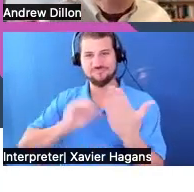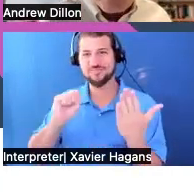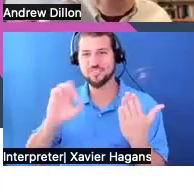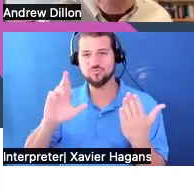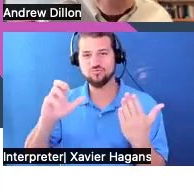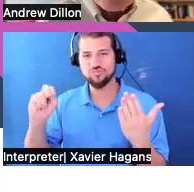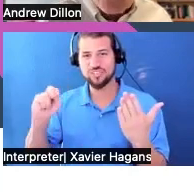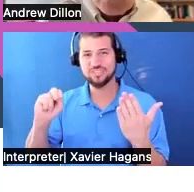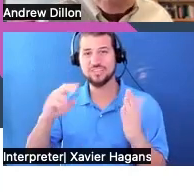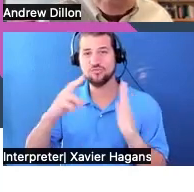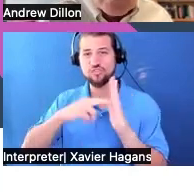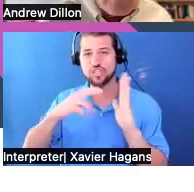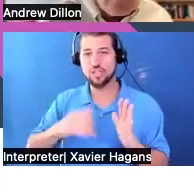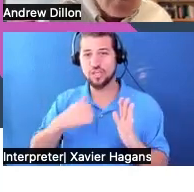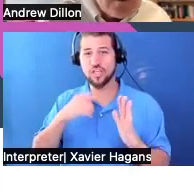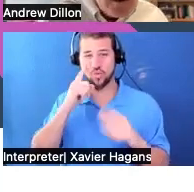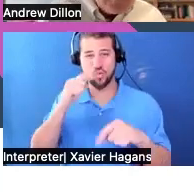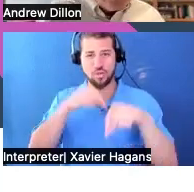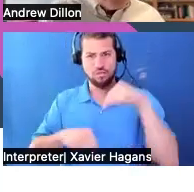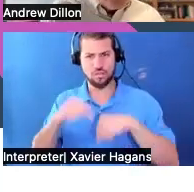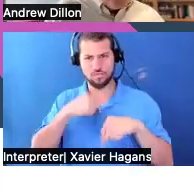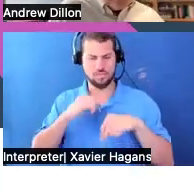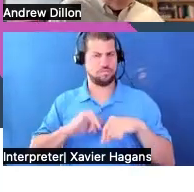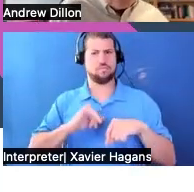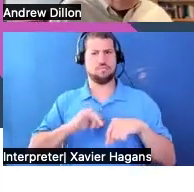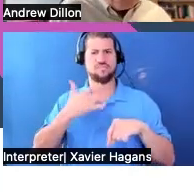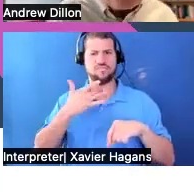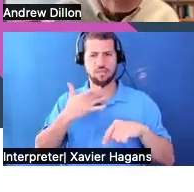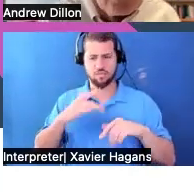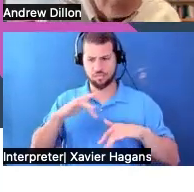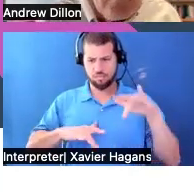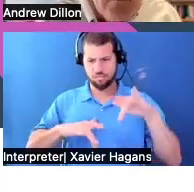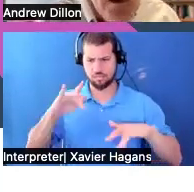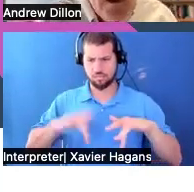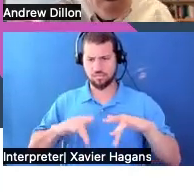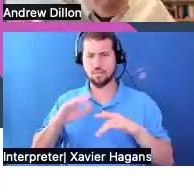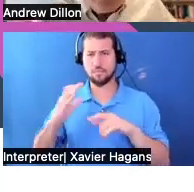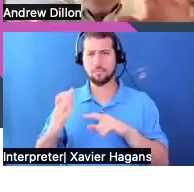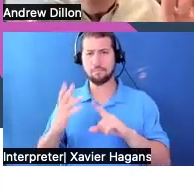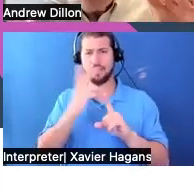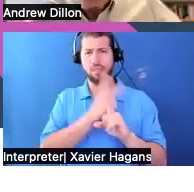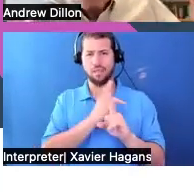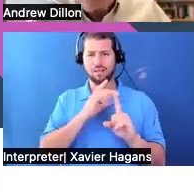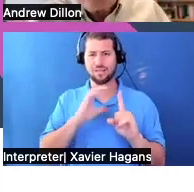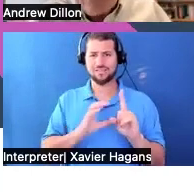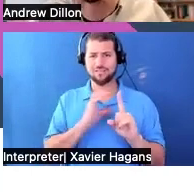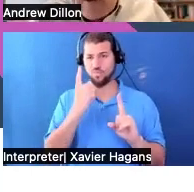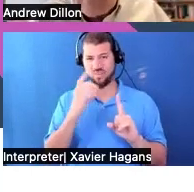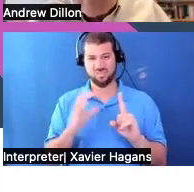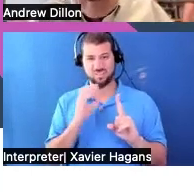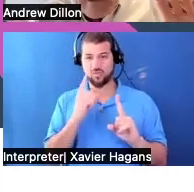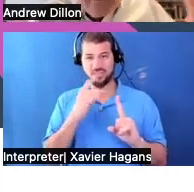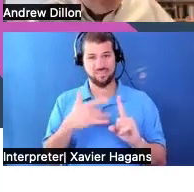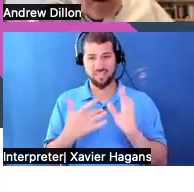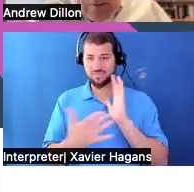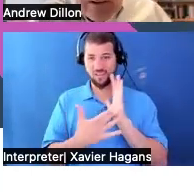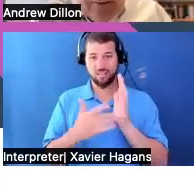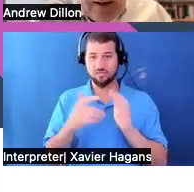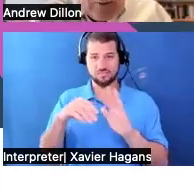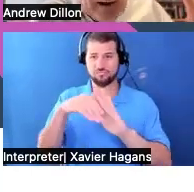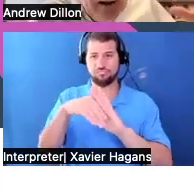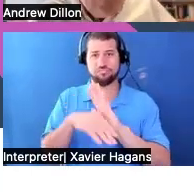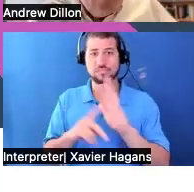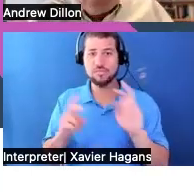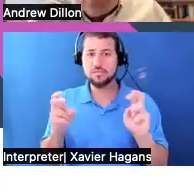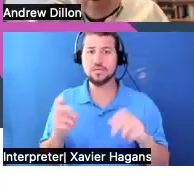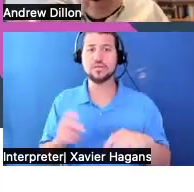stepped back a century in terms of computing technology, I can guarantee you. Know what's available around, identify what's